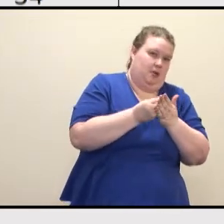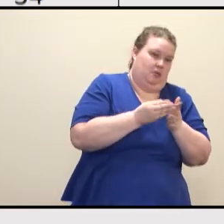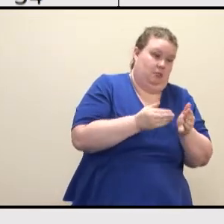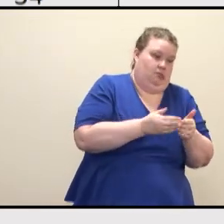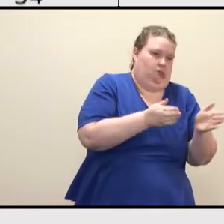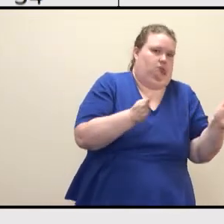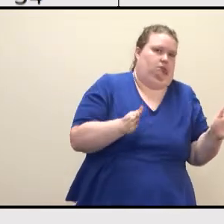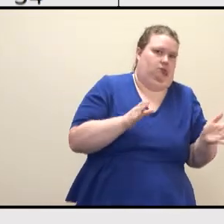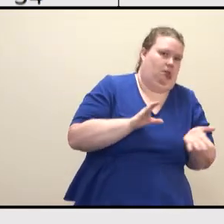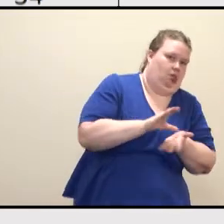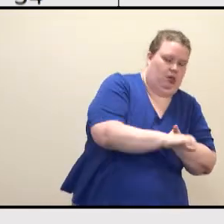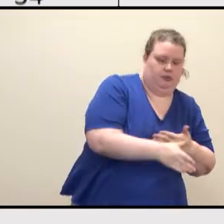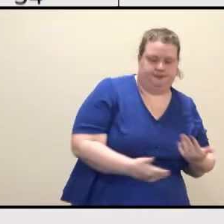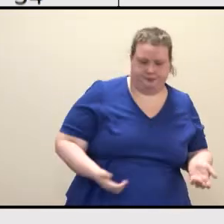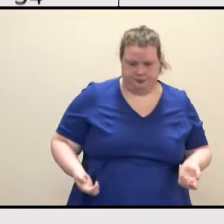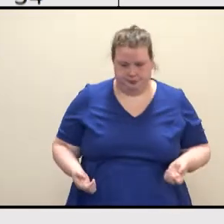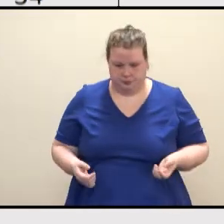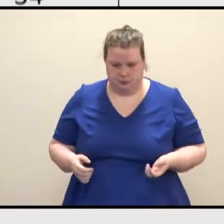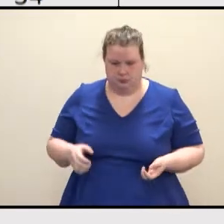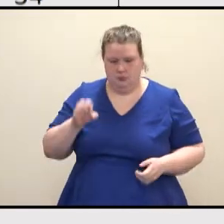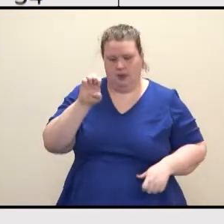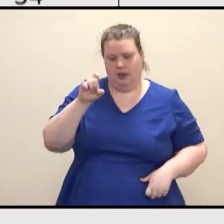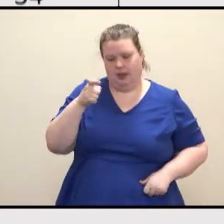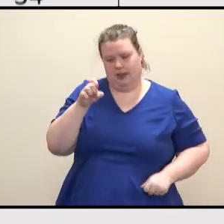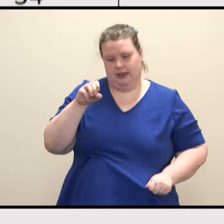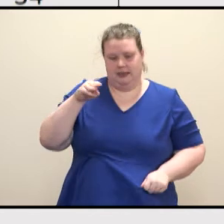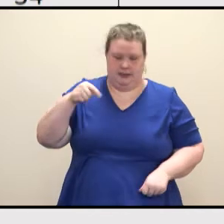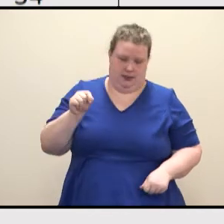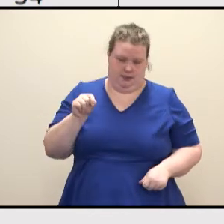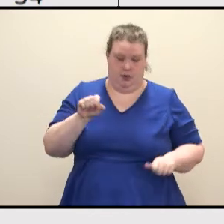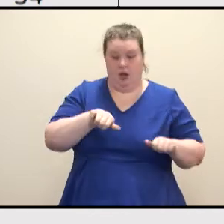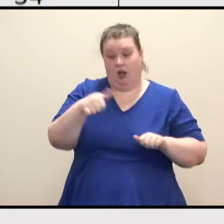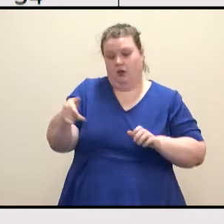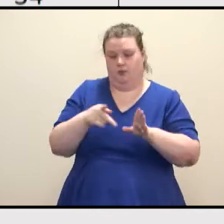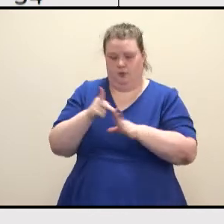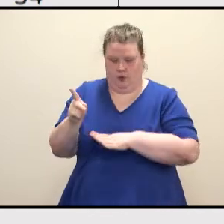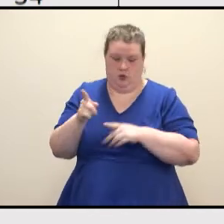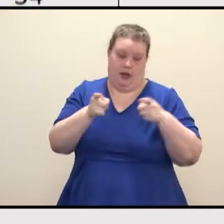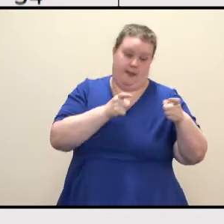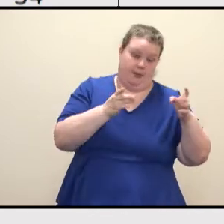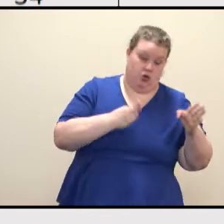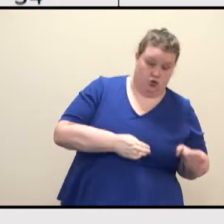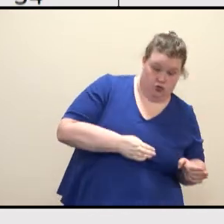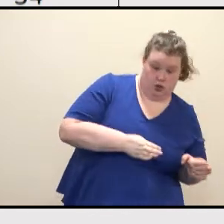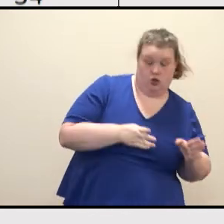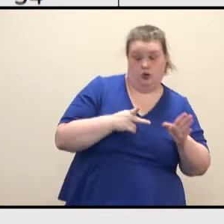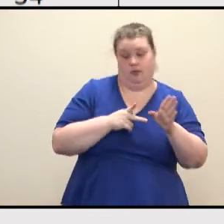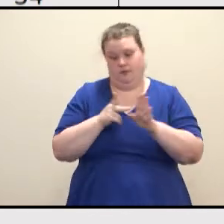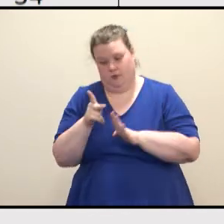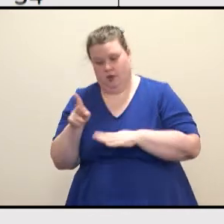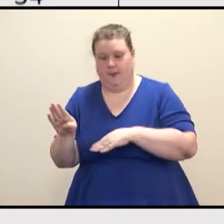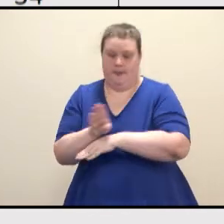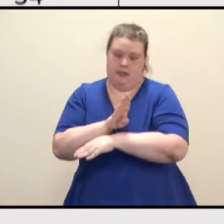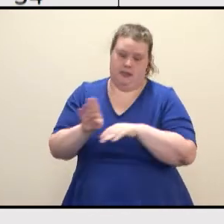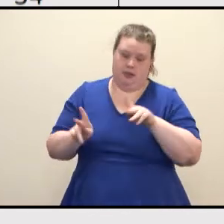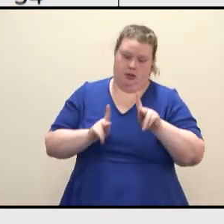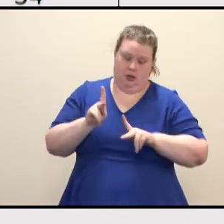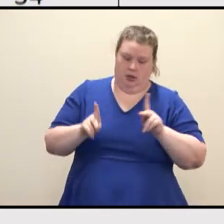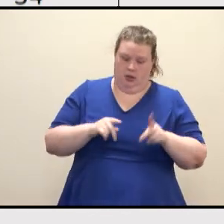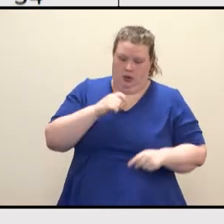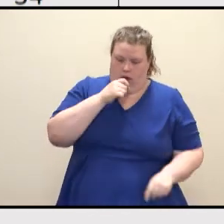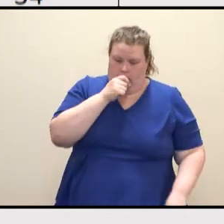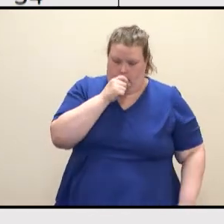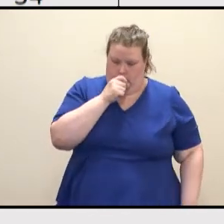Moving on to your exempt positions. So this would be all of your other professionals, your administrators, your professionals, business people, those